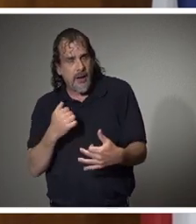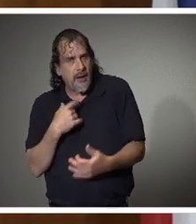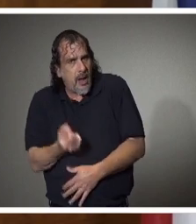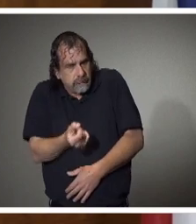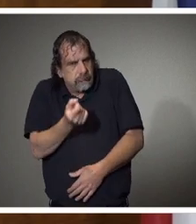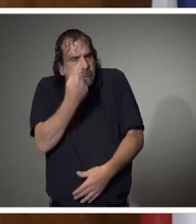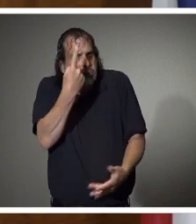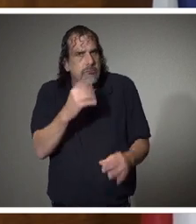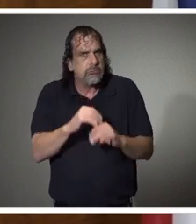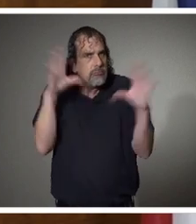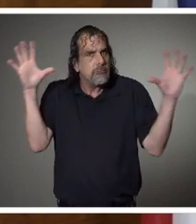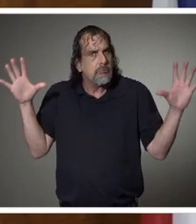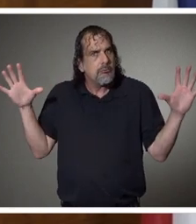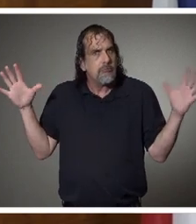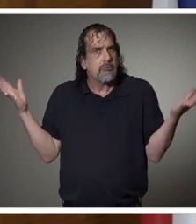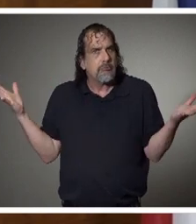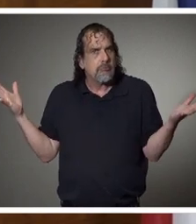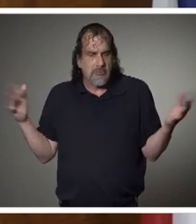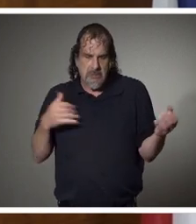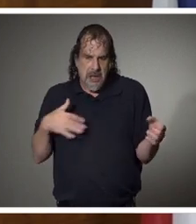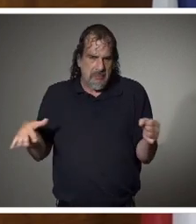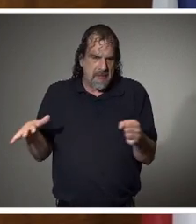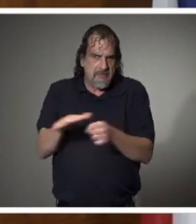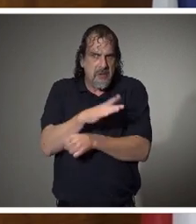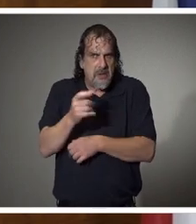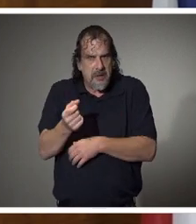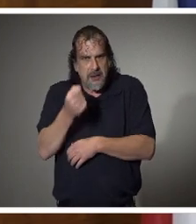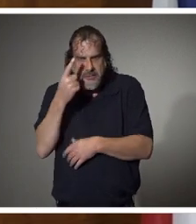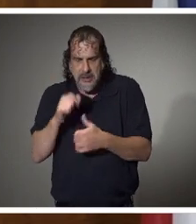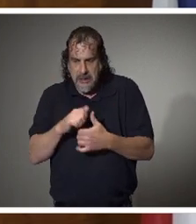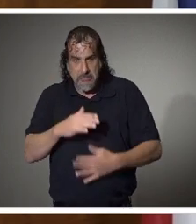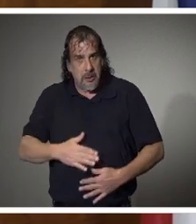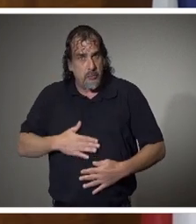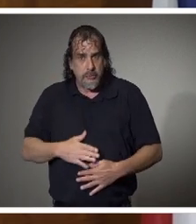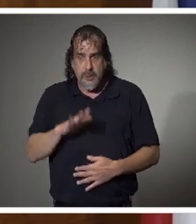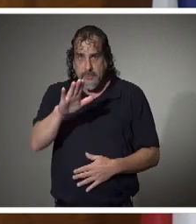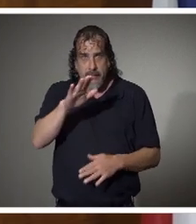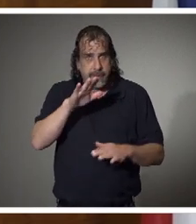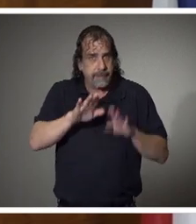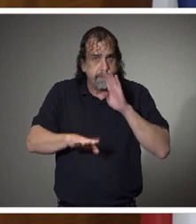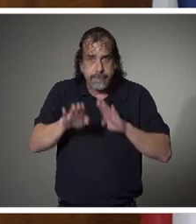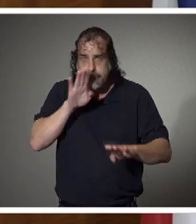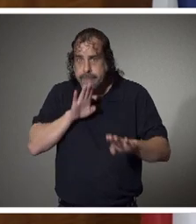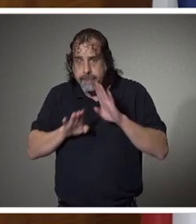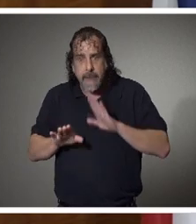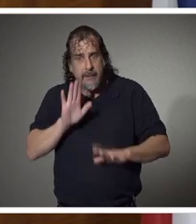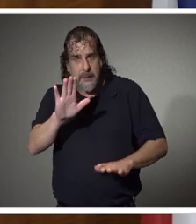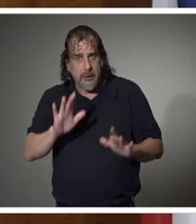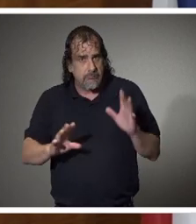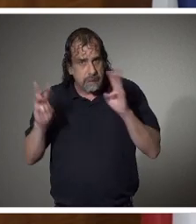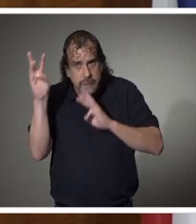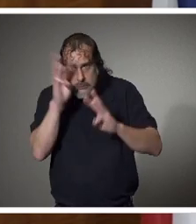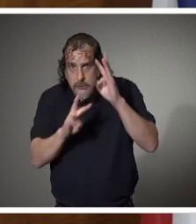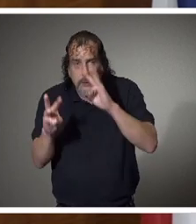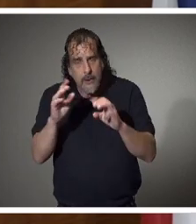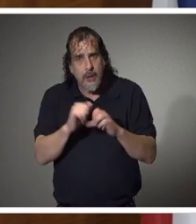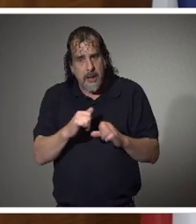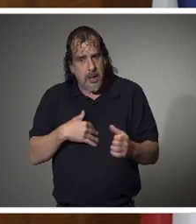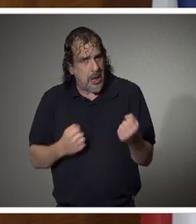And so I fully understand and appreciate their frustration and their concern, and I fully